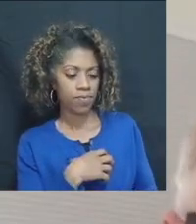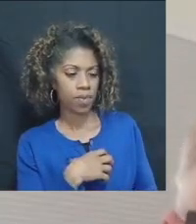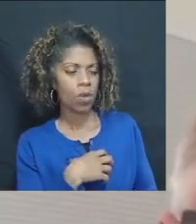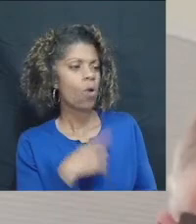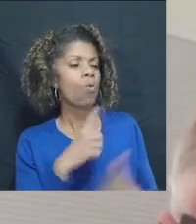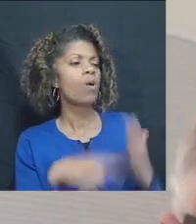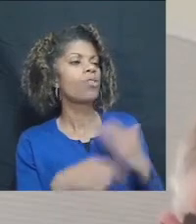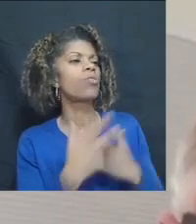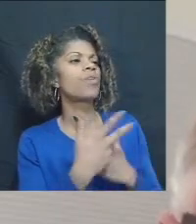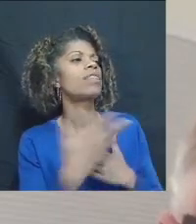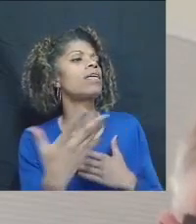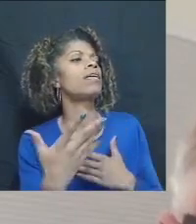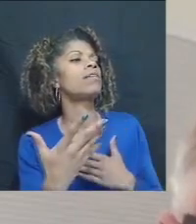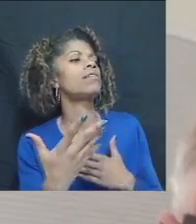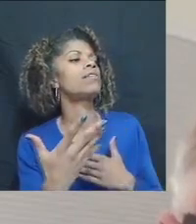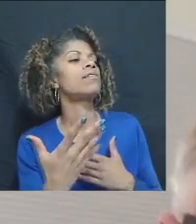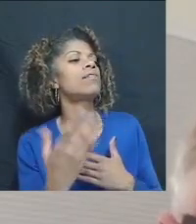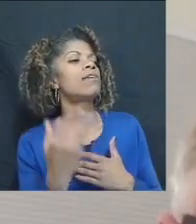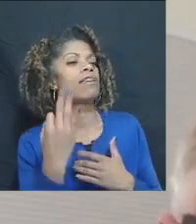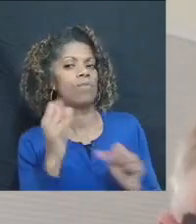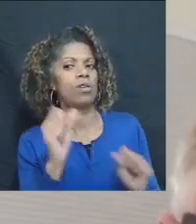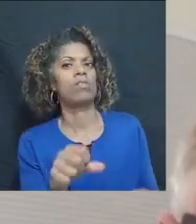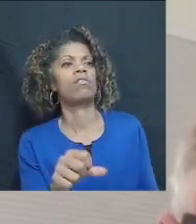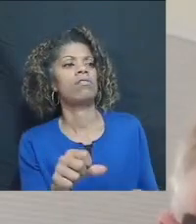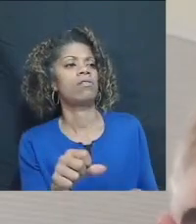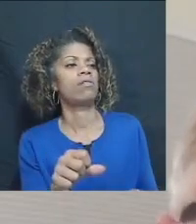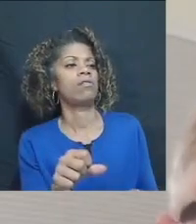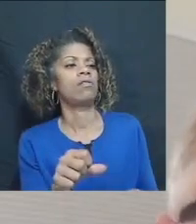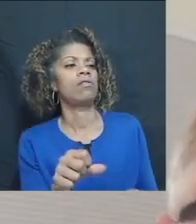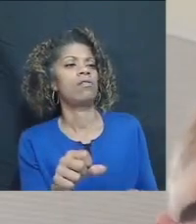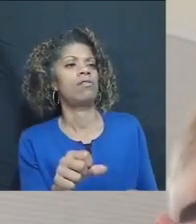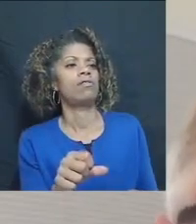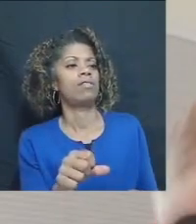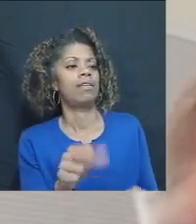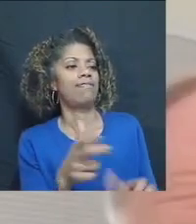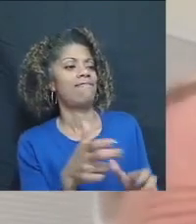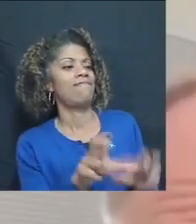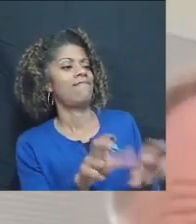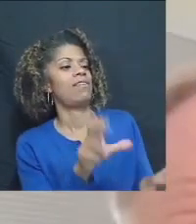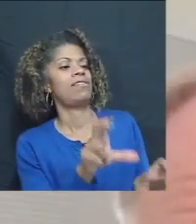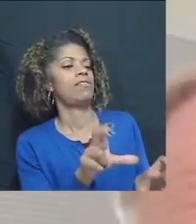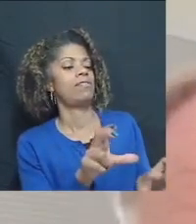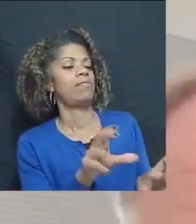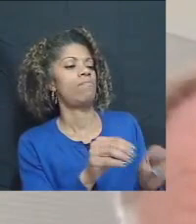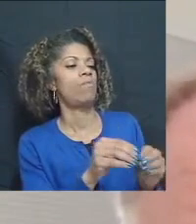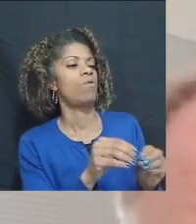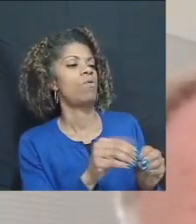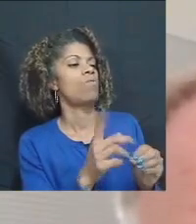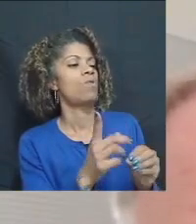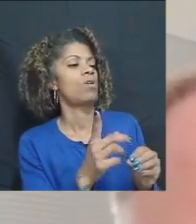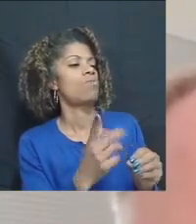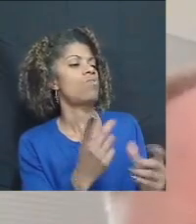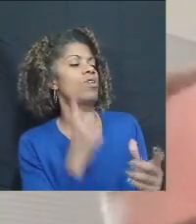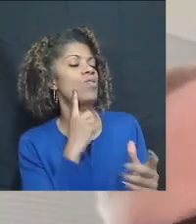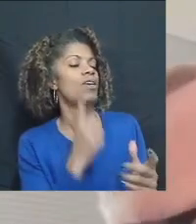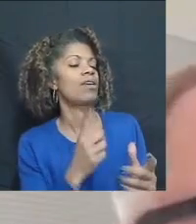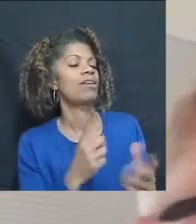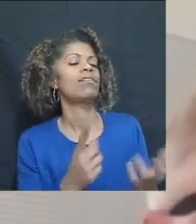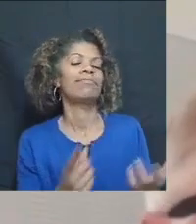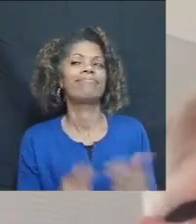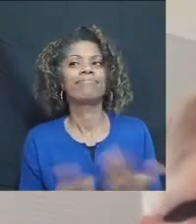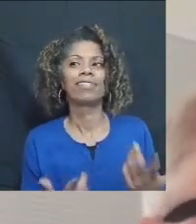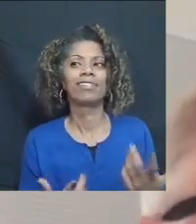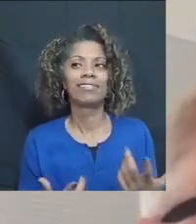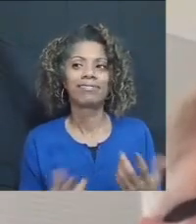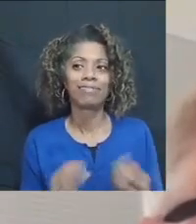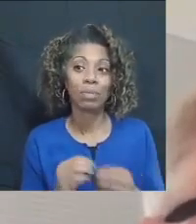would really dive deep into and invest more in? Well, you know, I'm going to say communications, and here's what I would